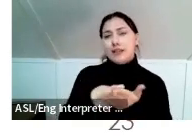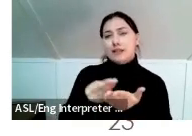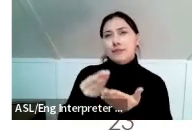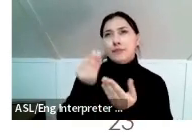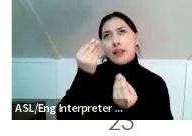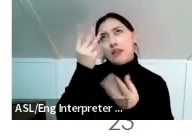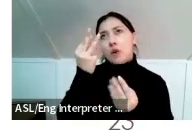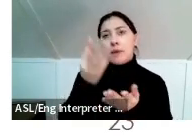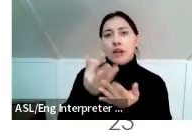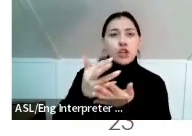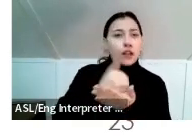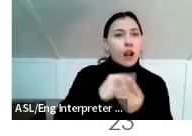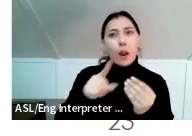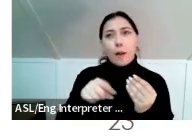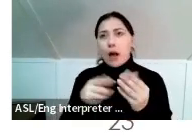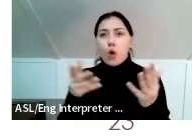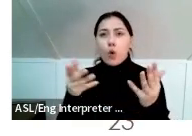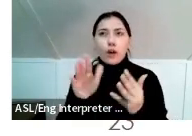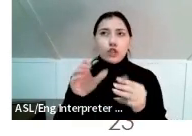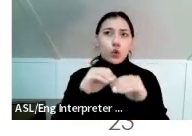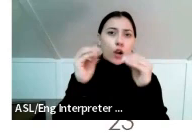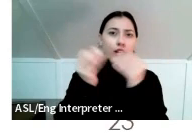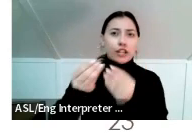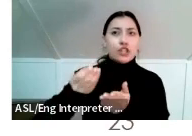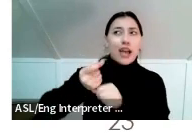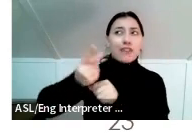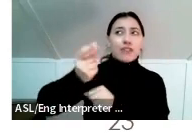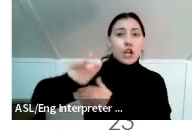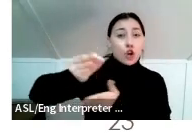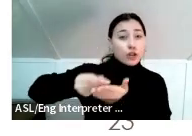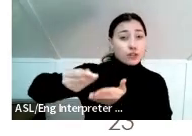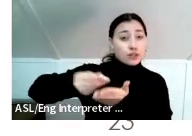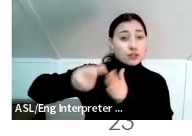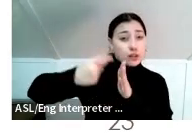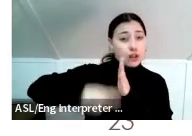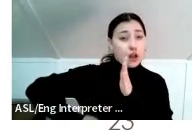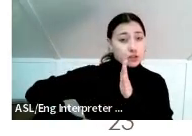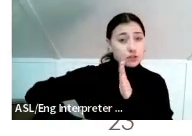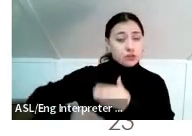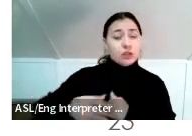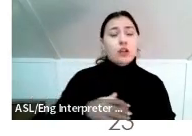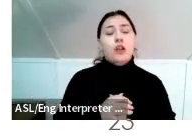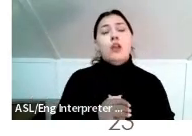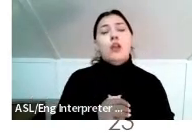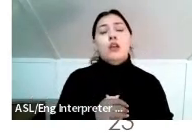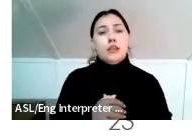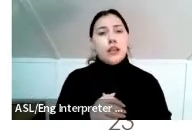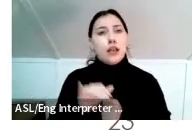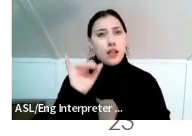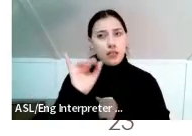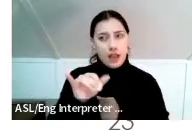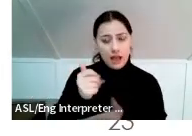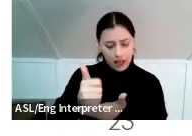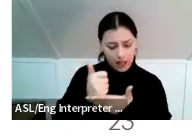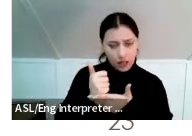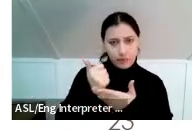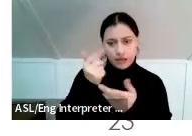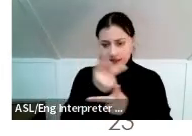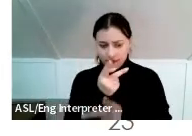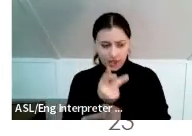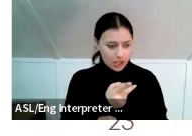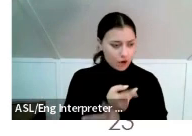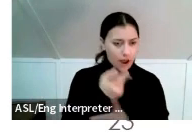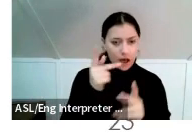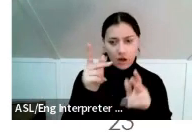what your organization's annual expenses are, and that feeds into the calculation that we use to determine